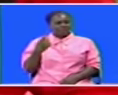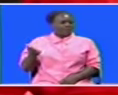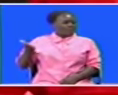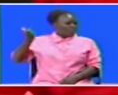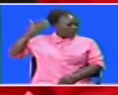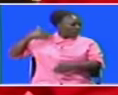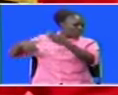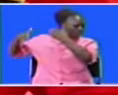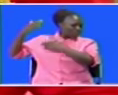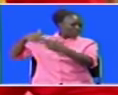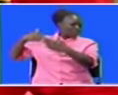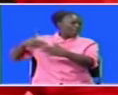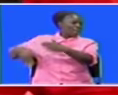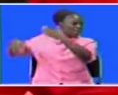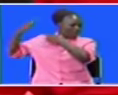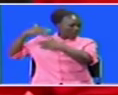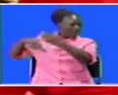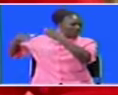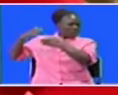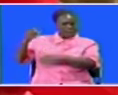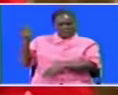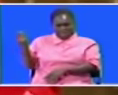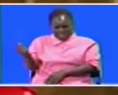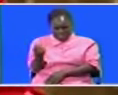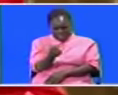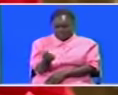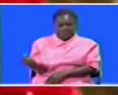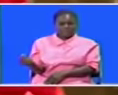Backwardness. Backwardness. Pettiness.